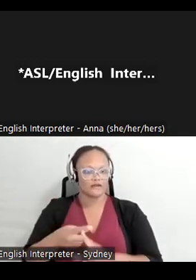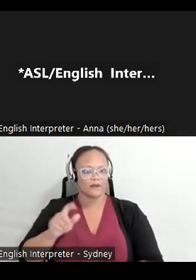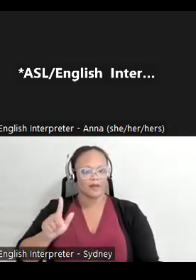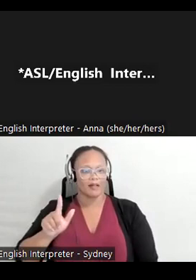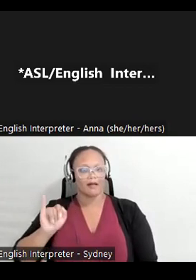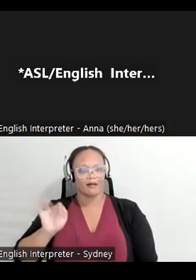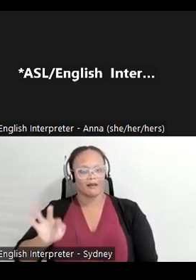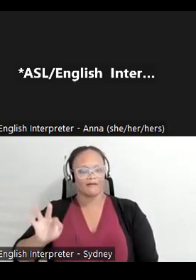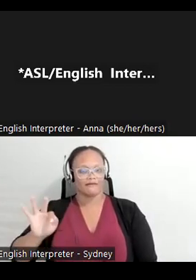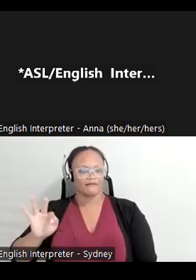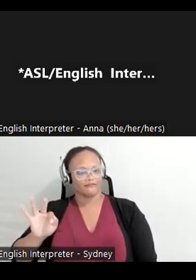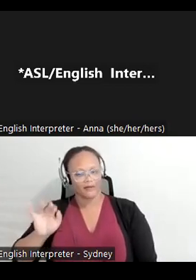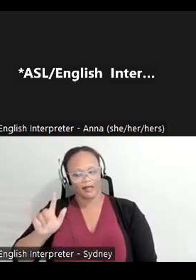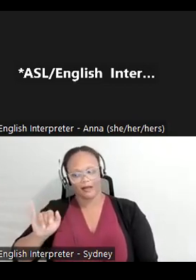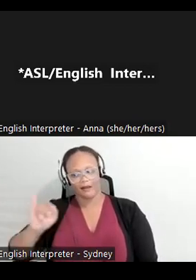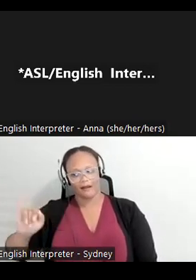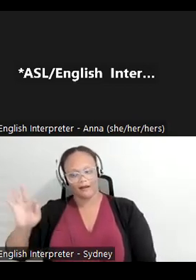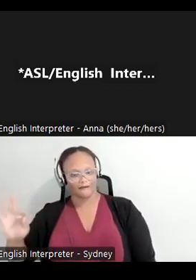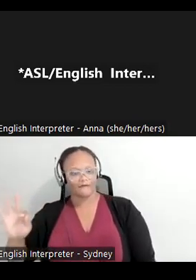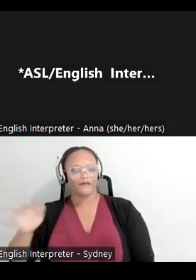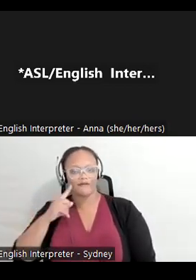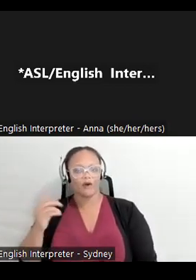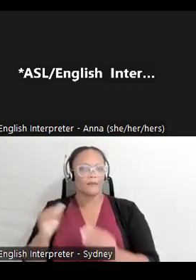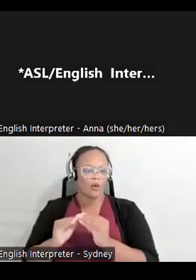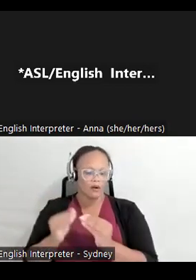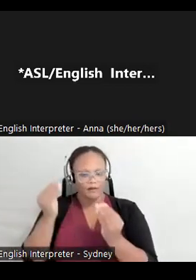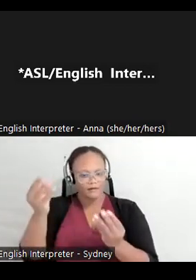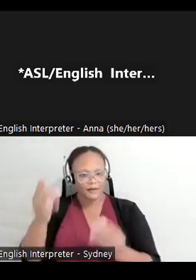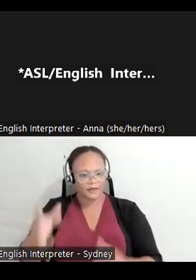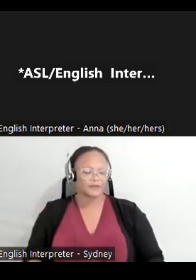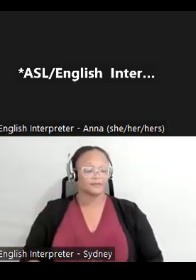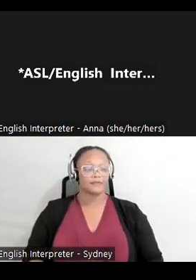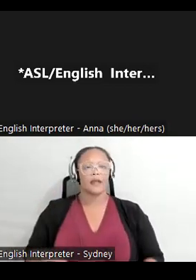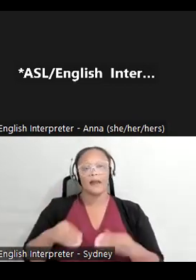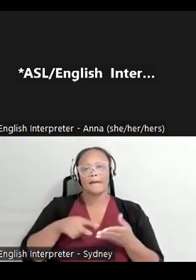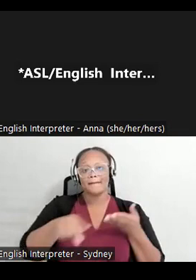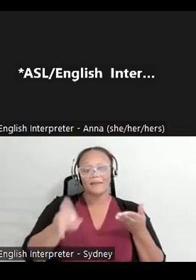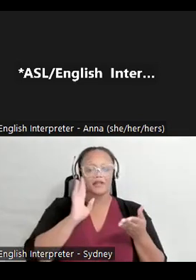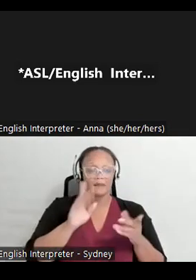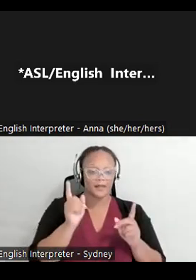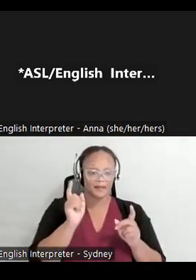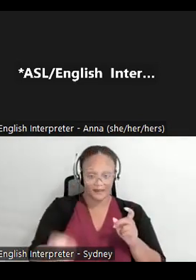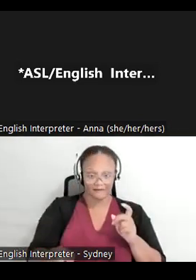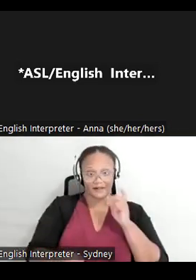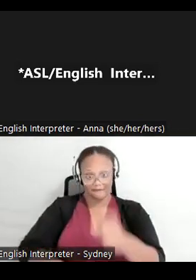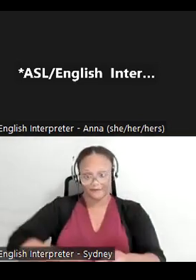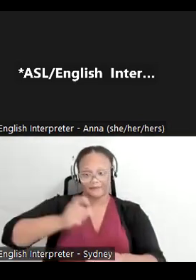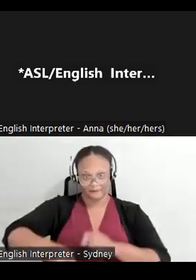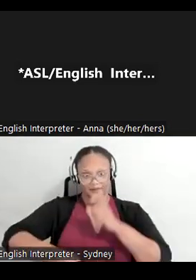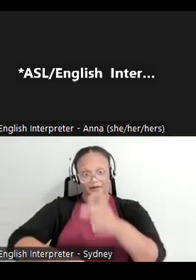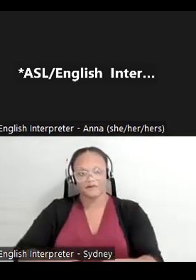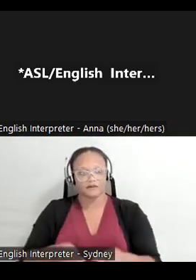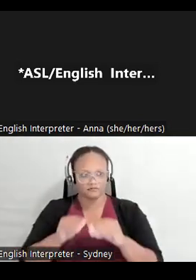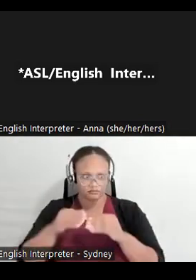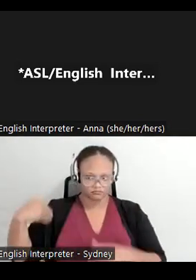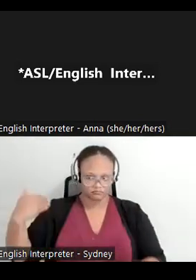are being issued on a rolling basis, and if you have any questions about payments, please contact the CCDD